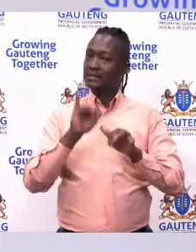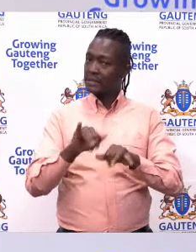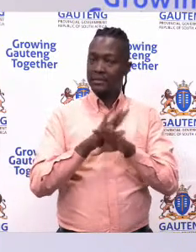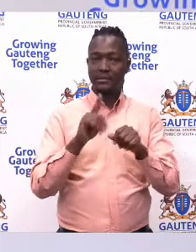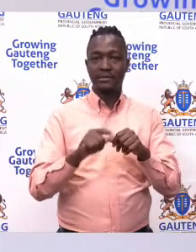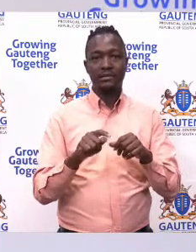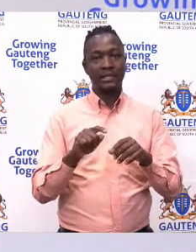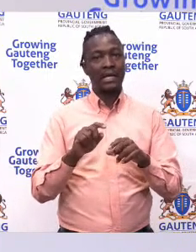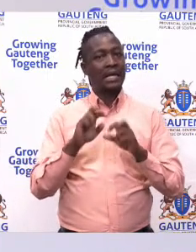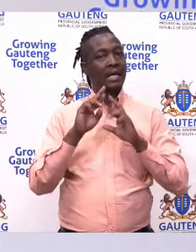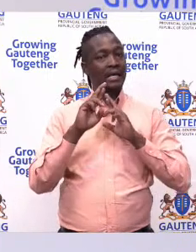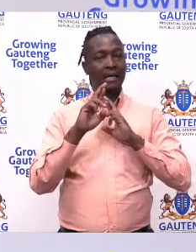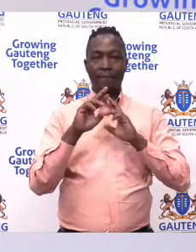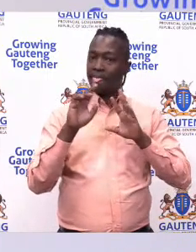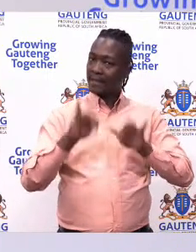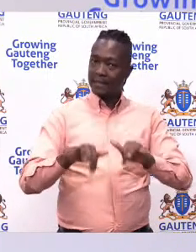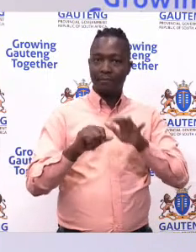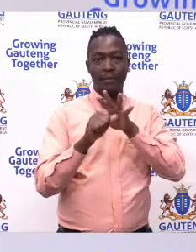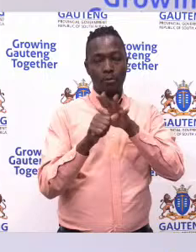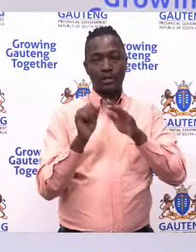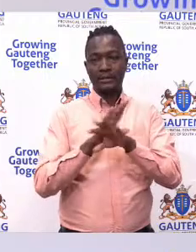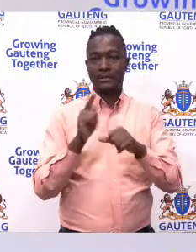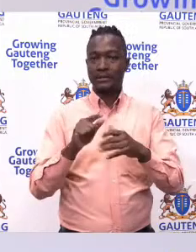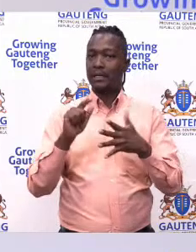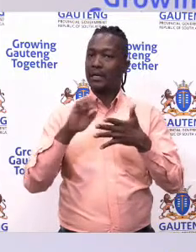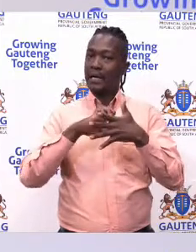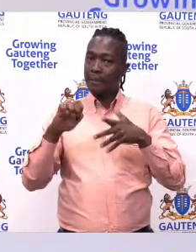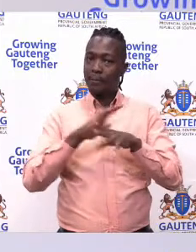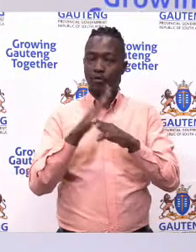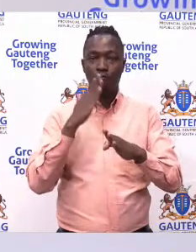our response, particularly at the level of